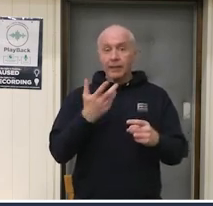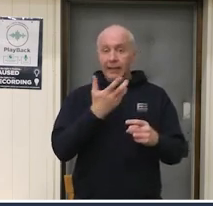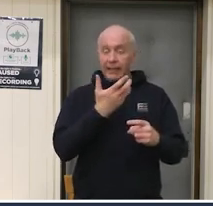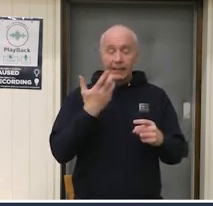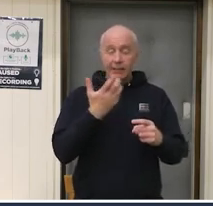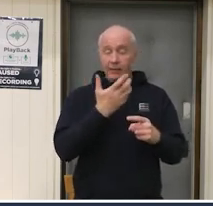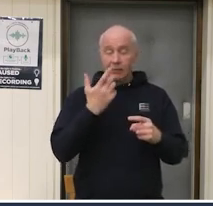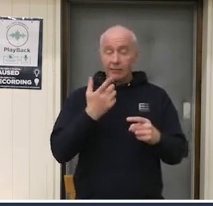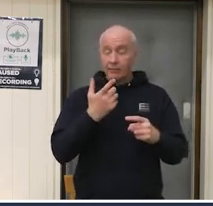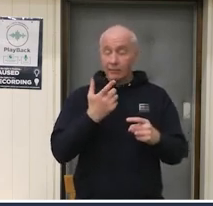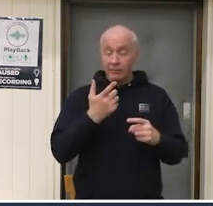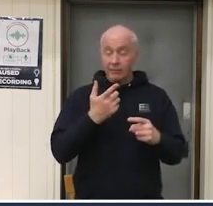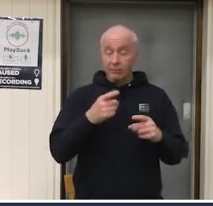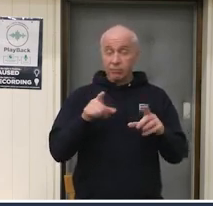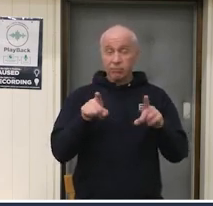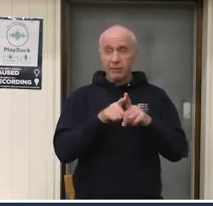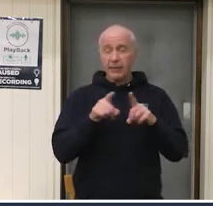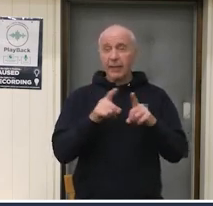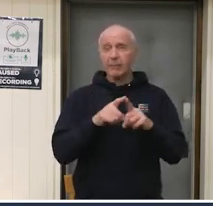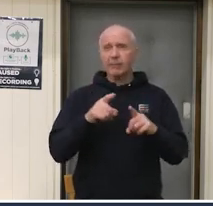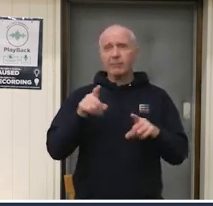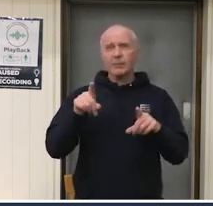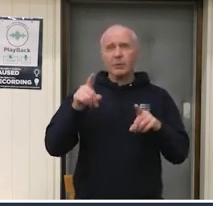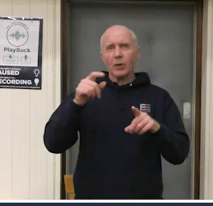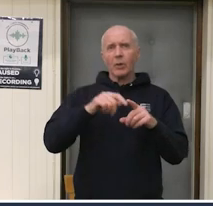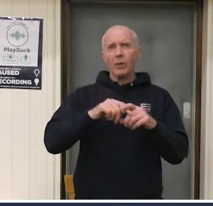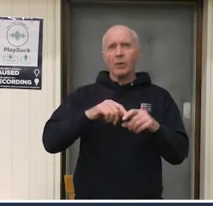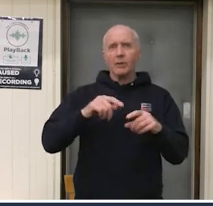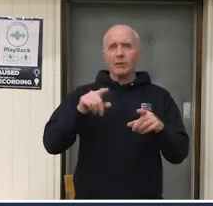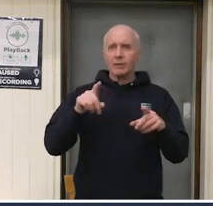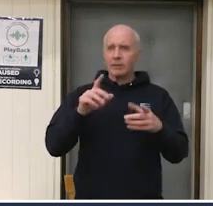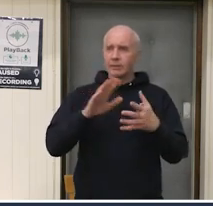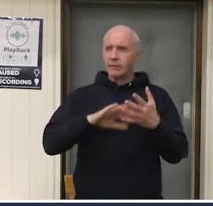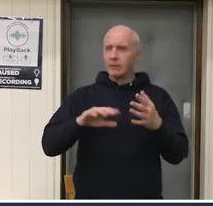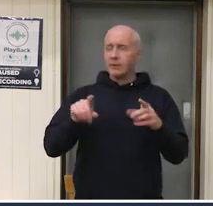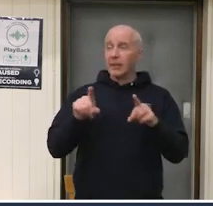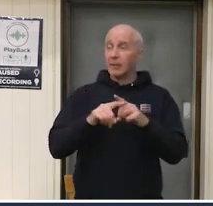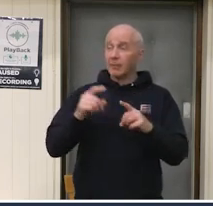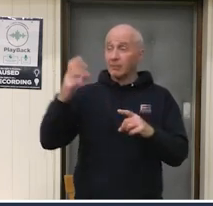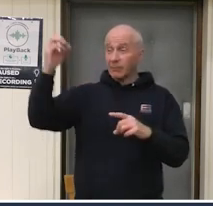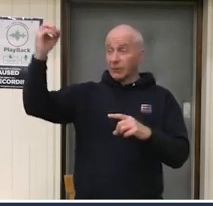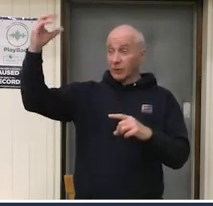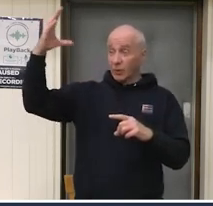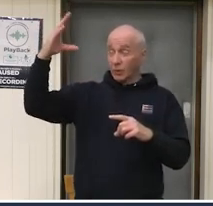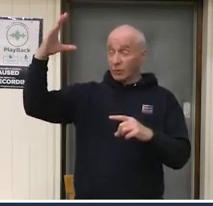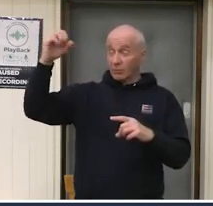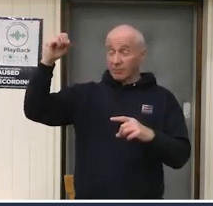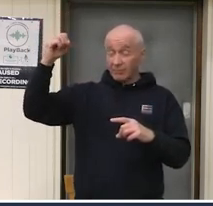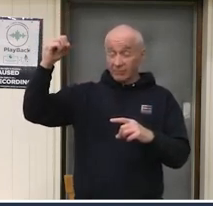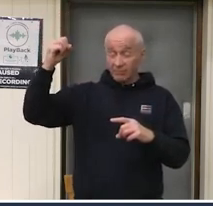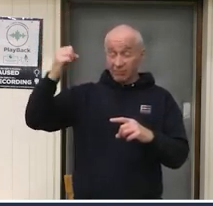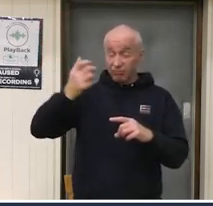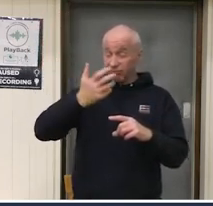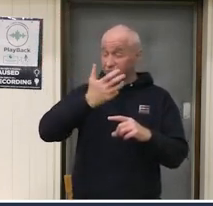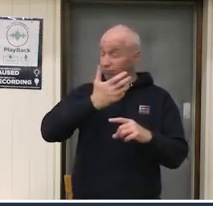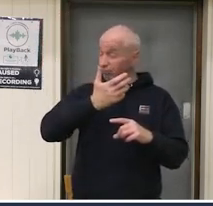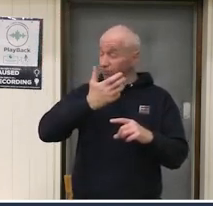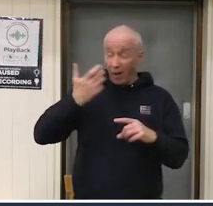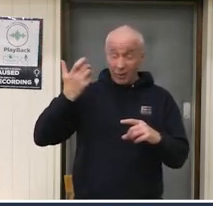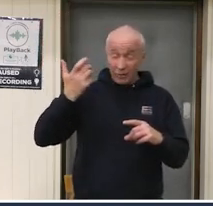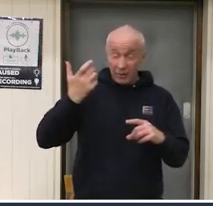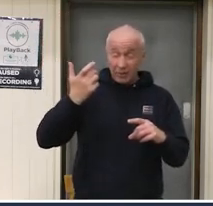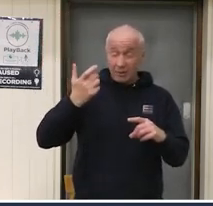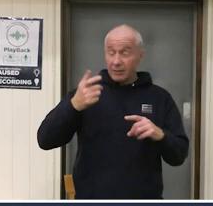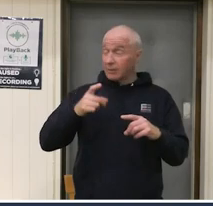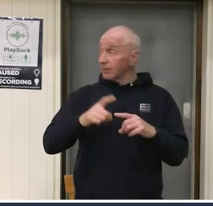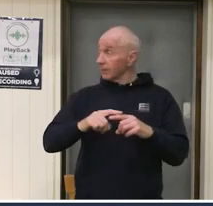incredible. Something like landing a spaceship on the surface of the sun, right? It's incredibly hardcore. This is where you find, at